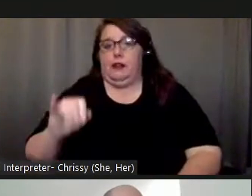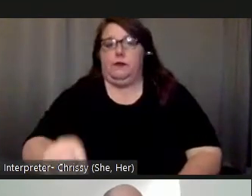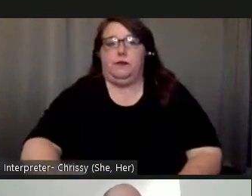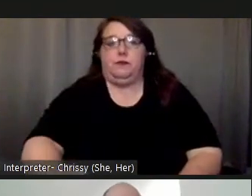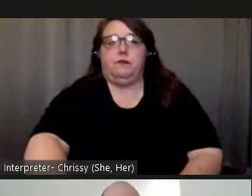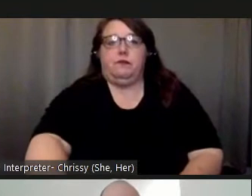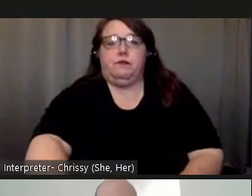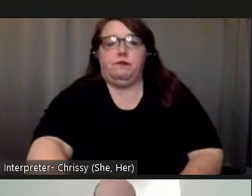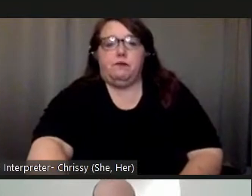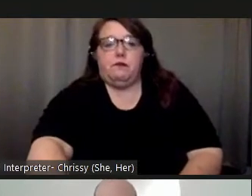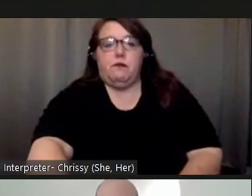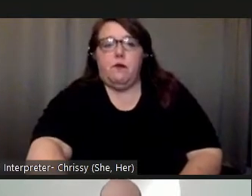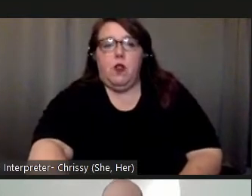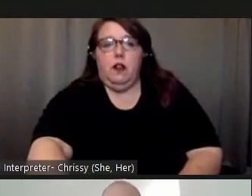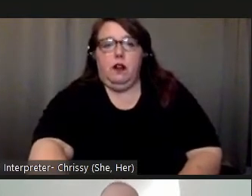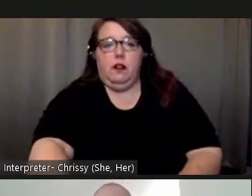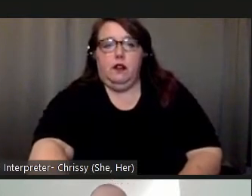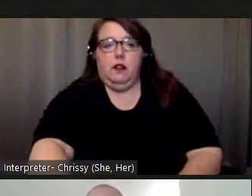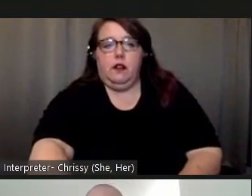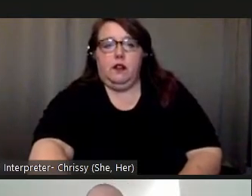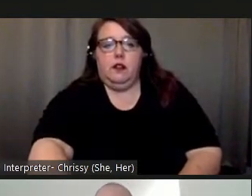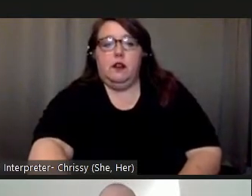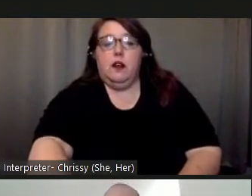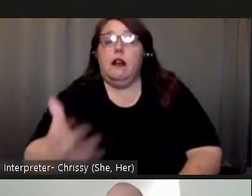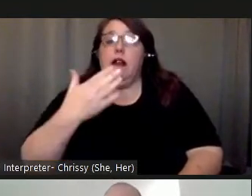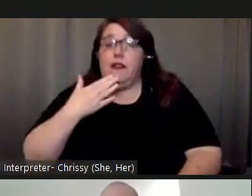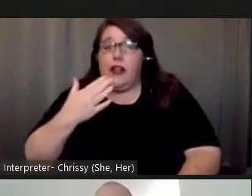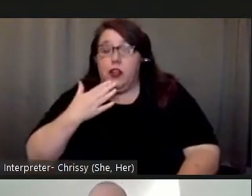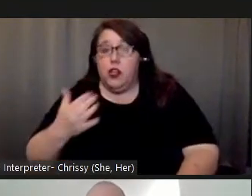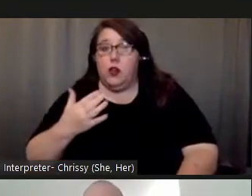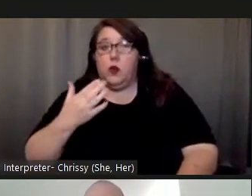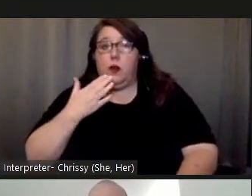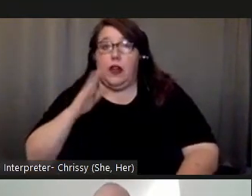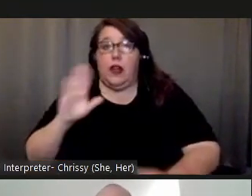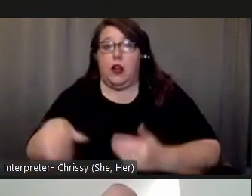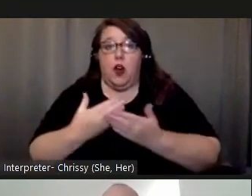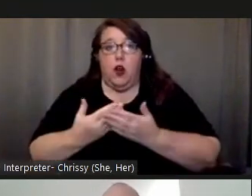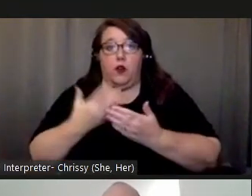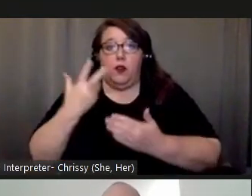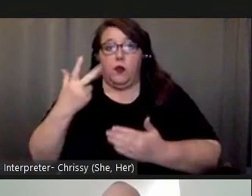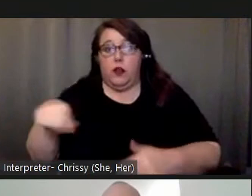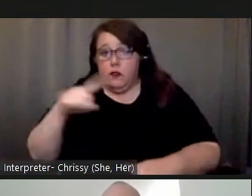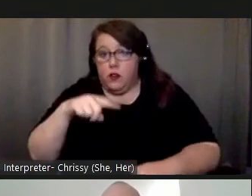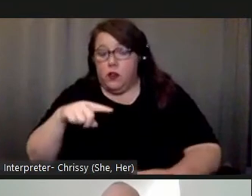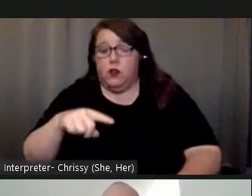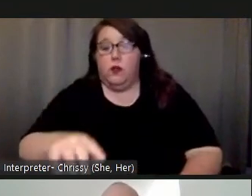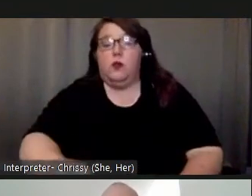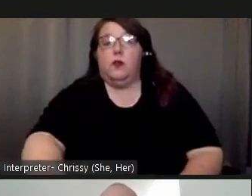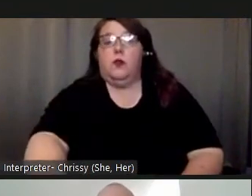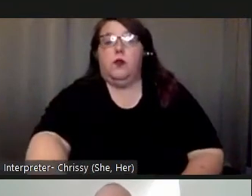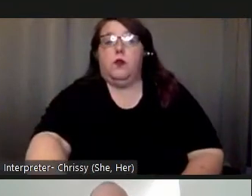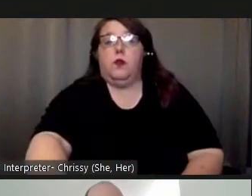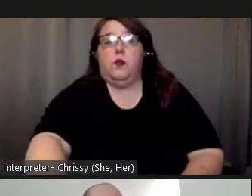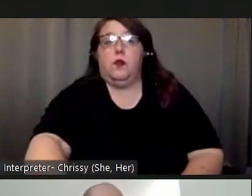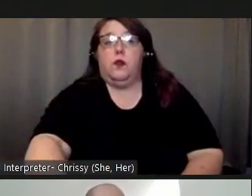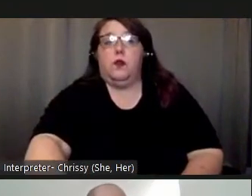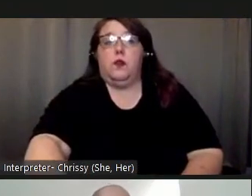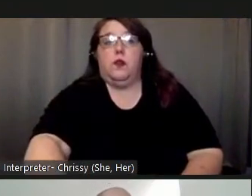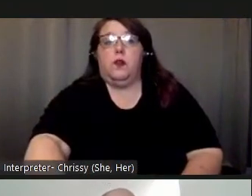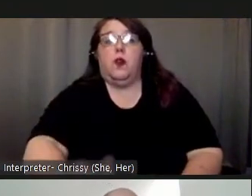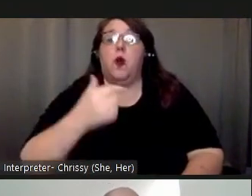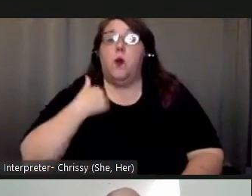Great, thank you. And thank all three of you. We appreciate your expertise so much. Now we'll go to the Q&A portion of this. We're going to use the raise